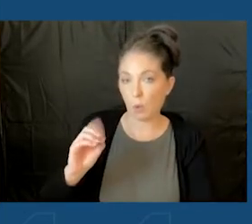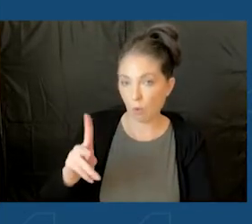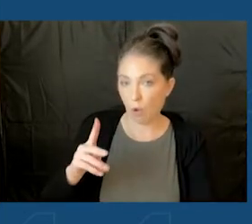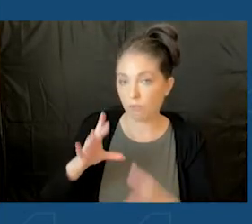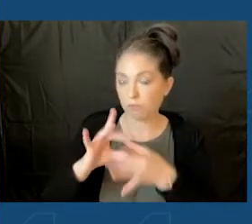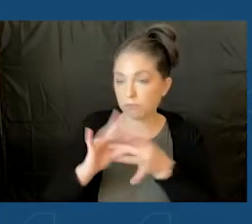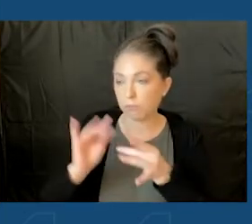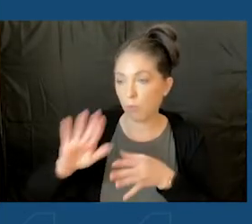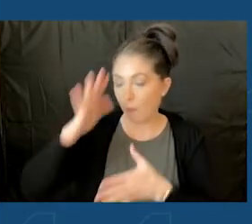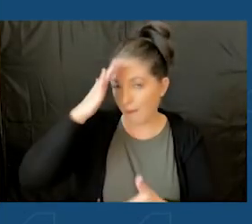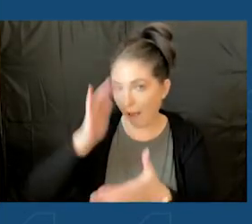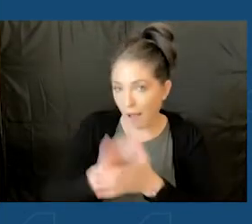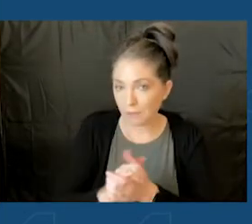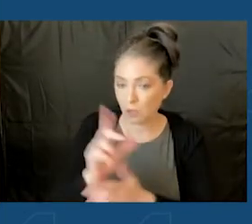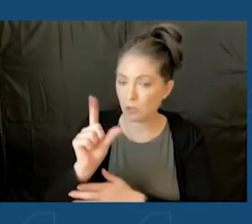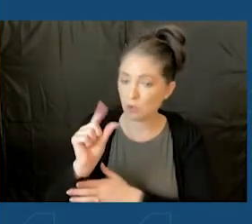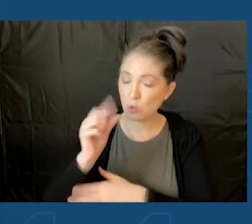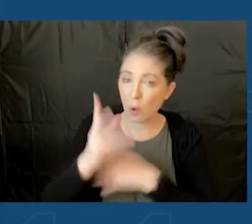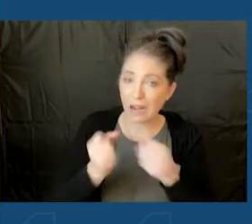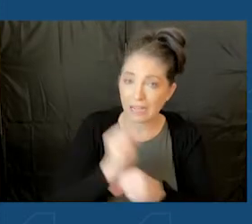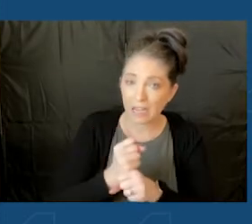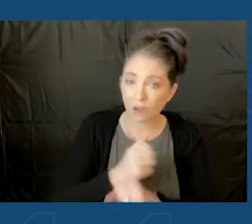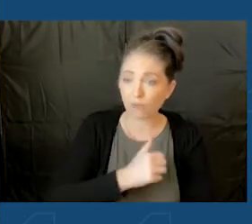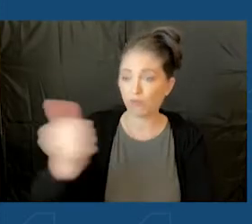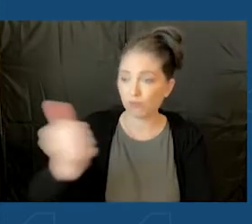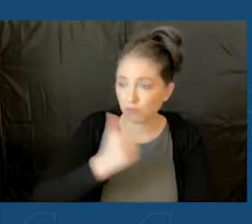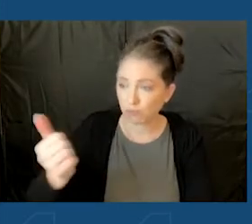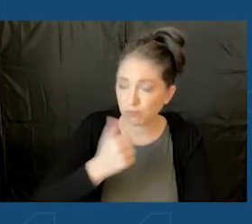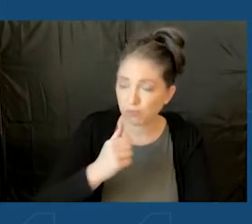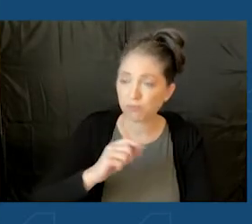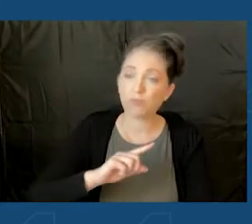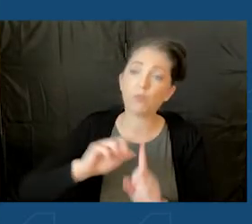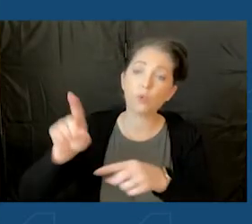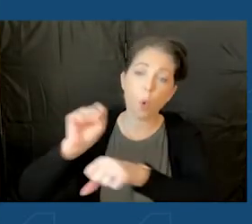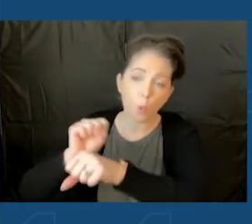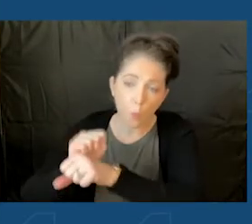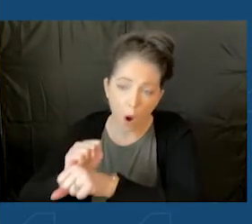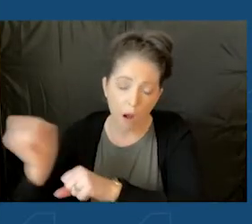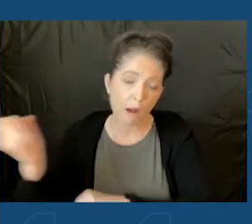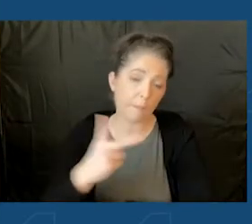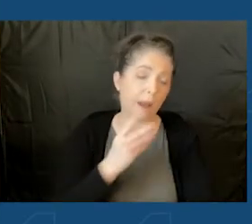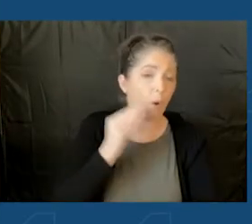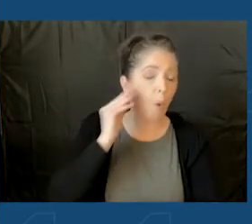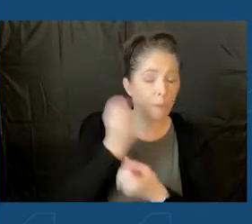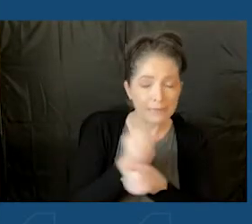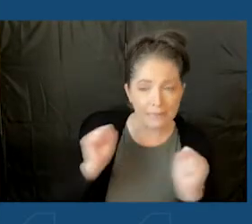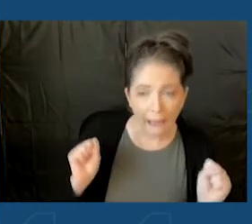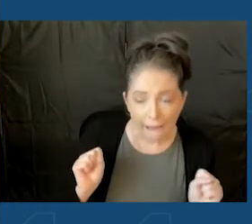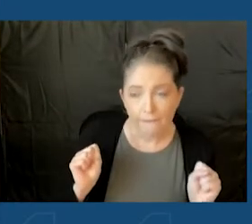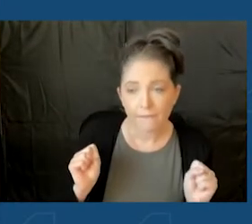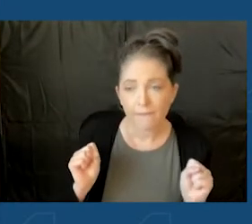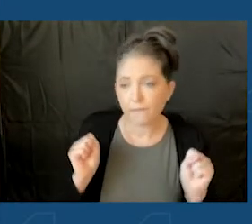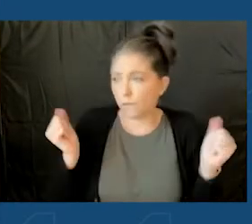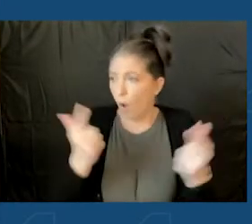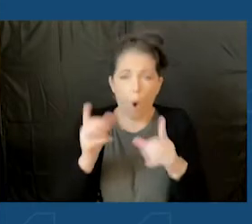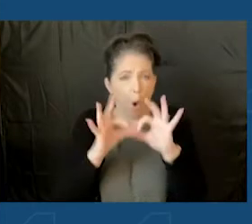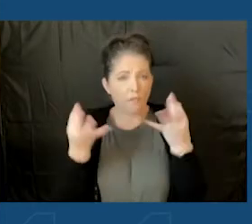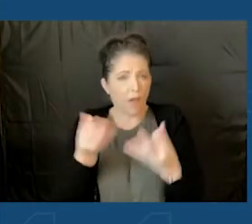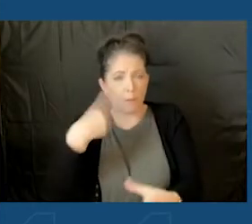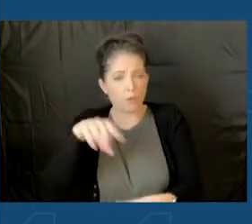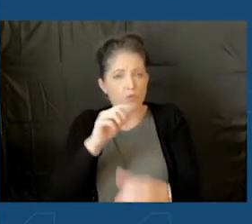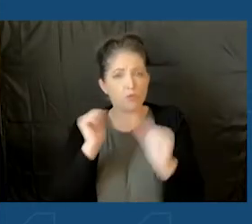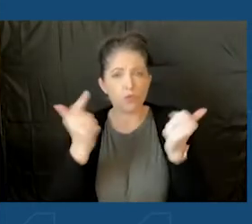him to go home and go back away safe and not worry about harm. As all families, as all of you do, whether